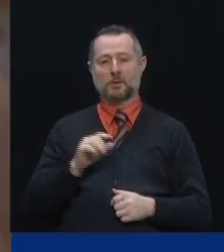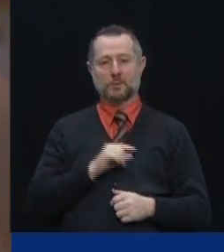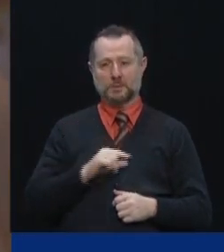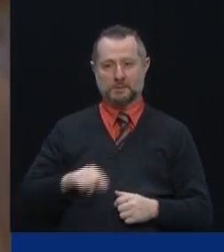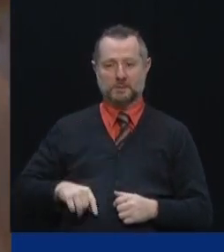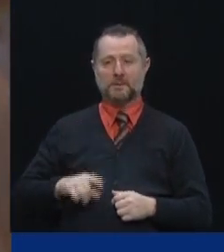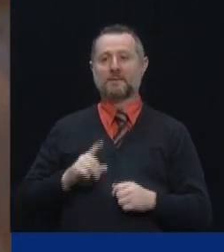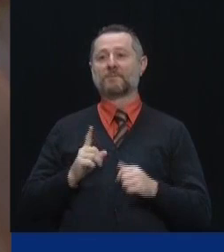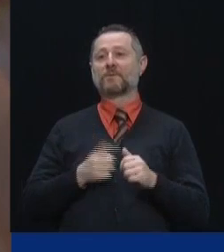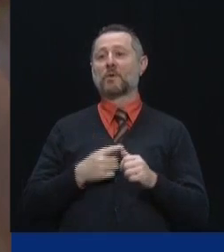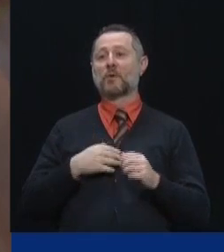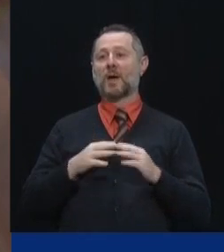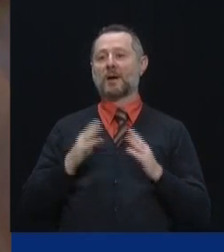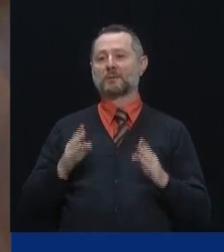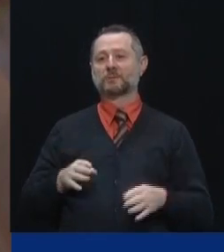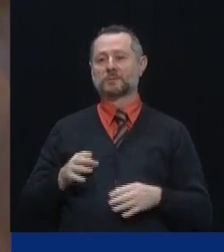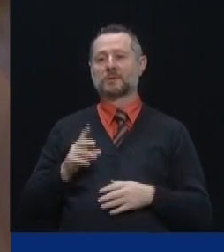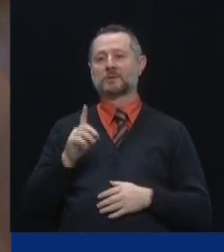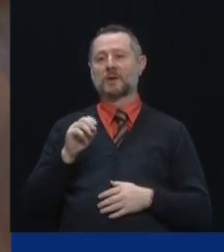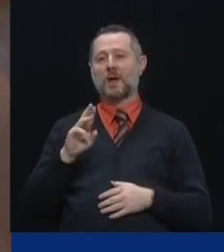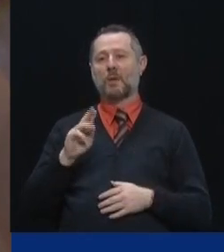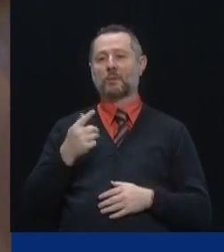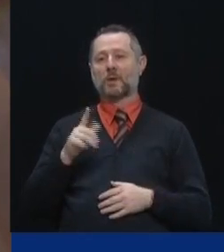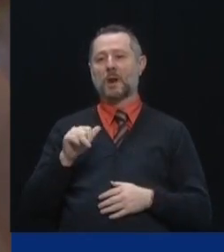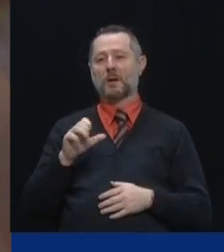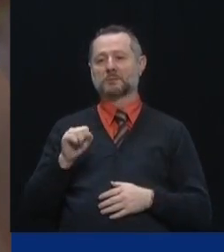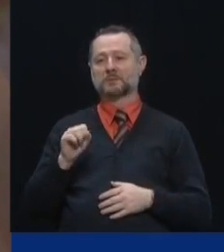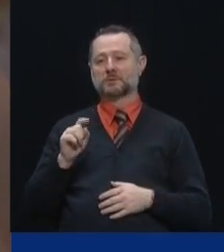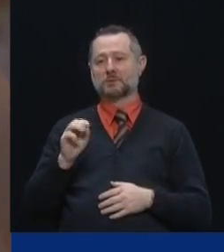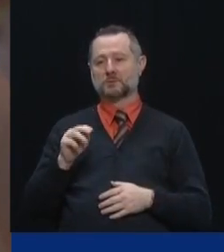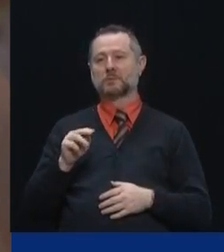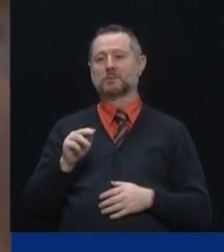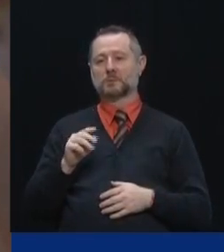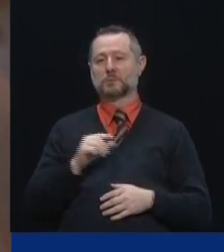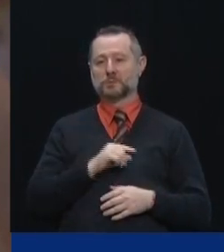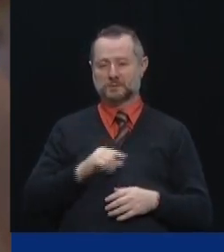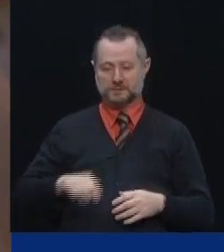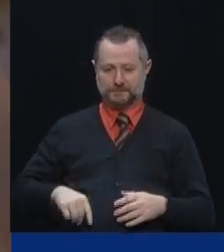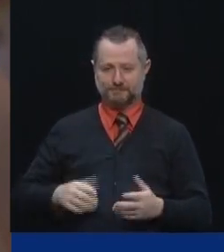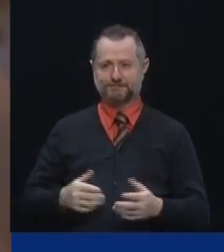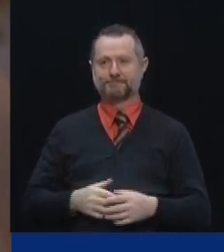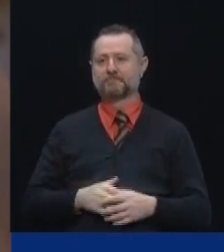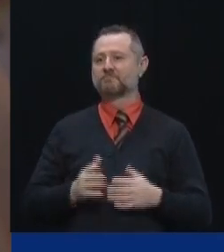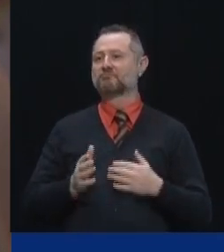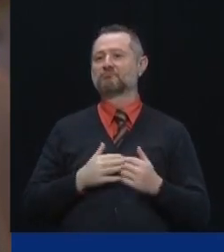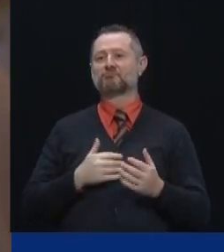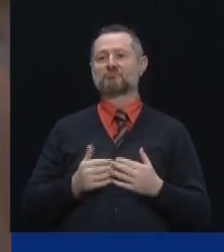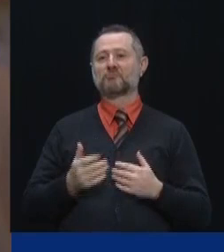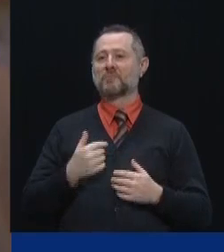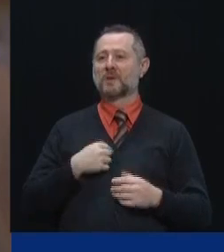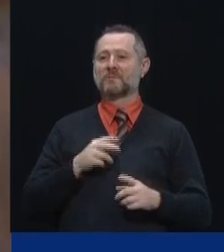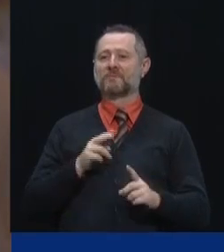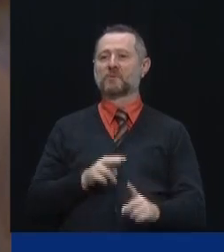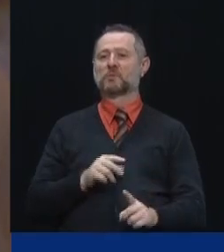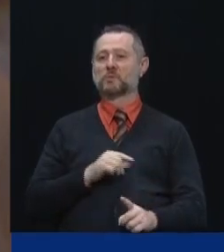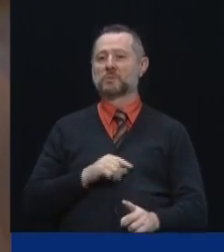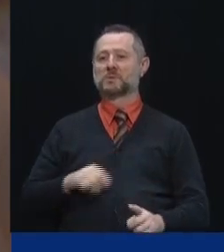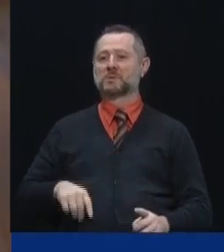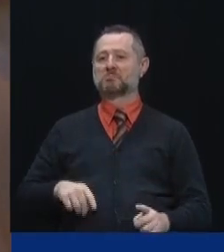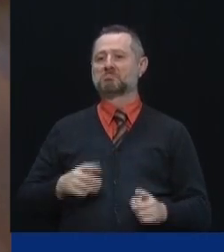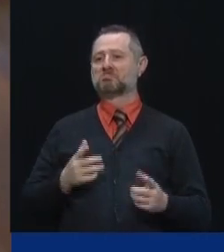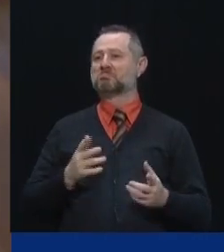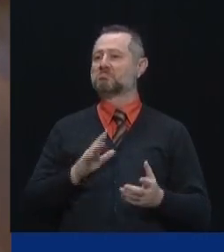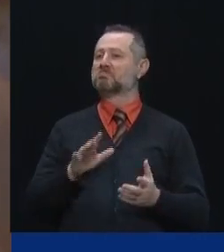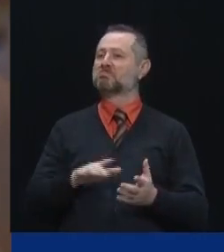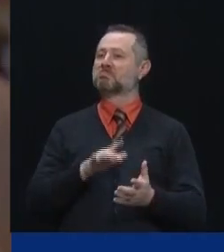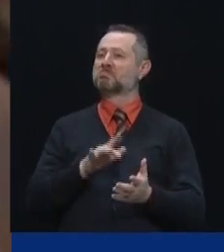to be back. Queens is a special place. To me, Queens really represents the heart of what New York is